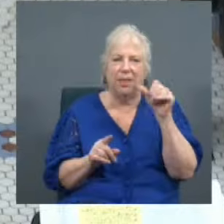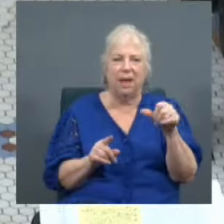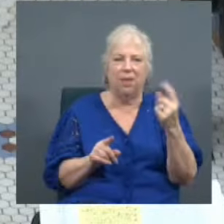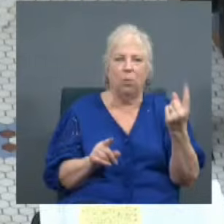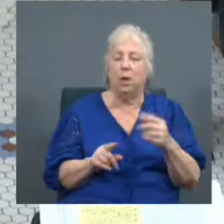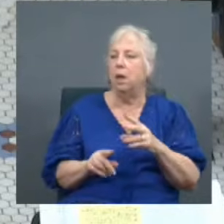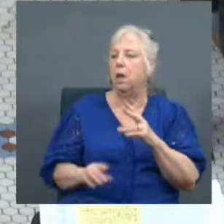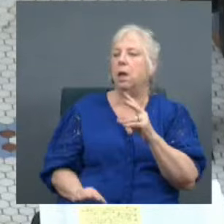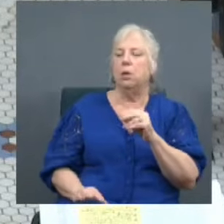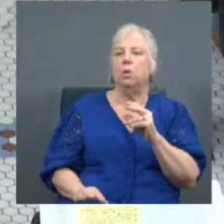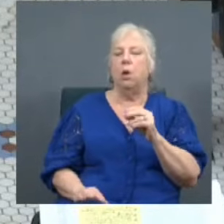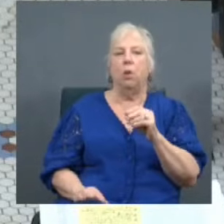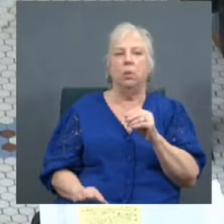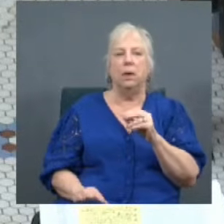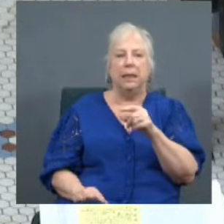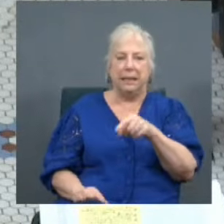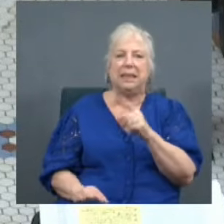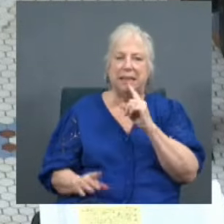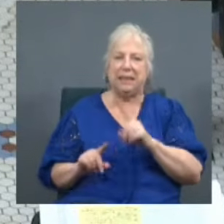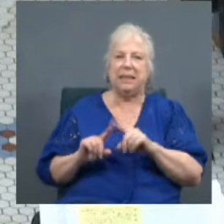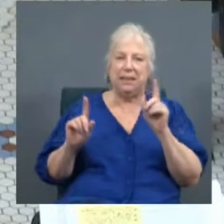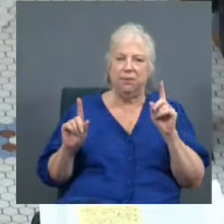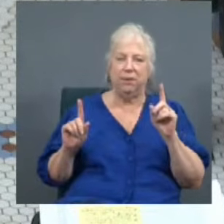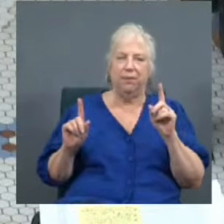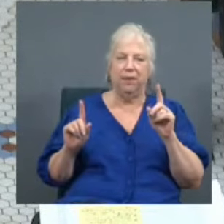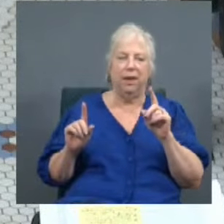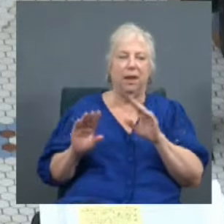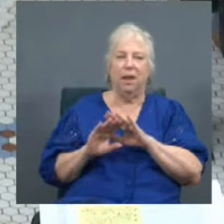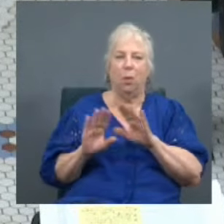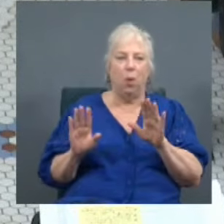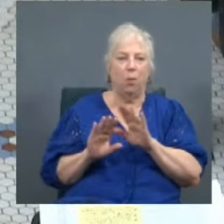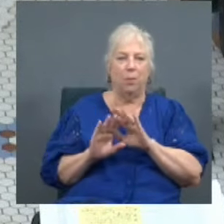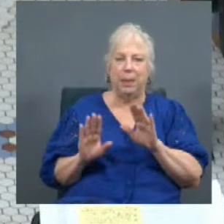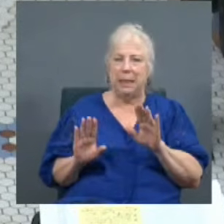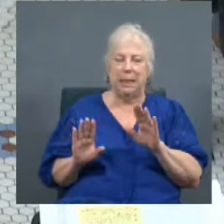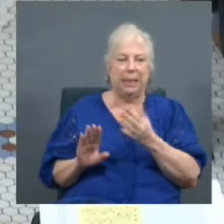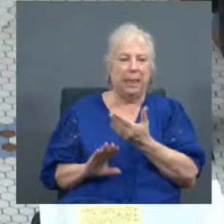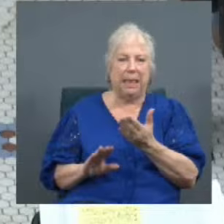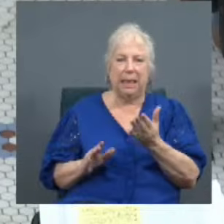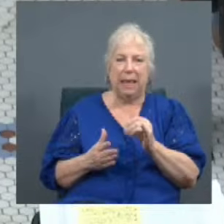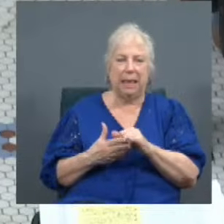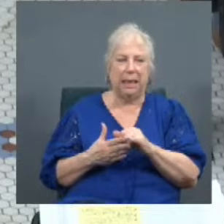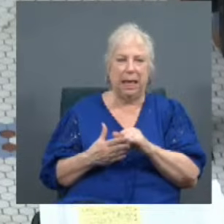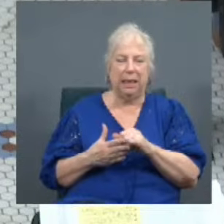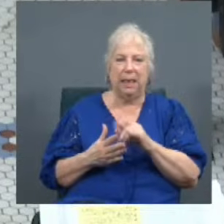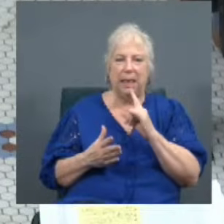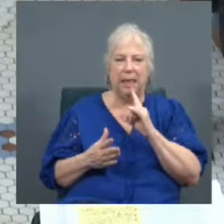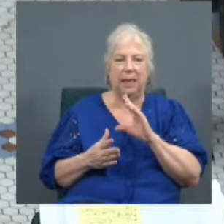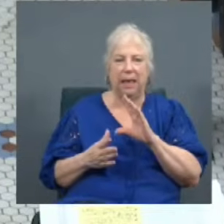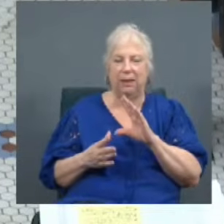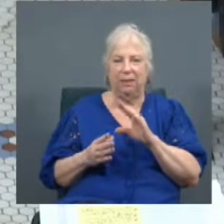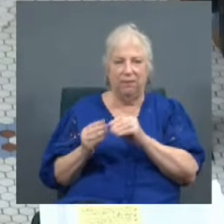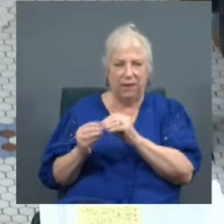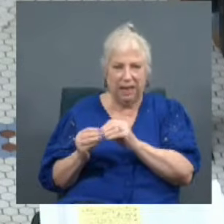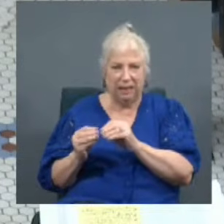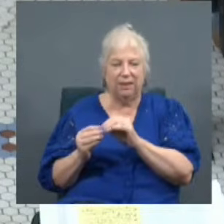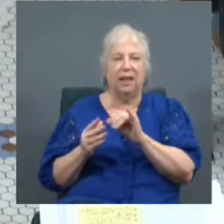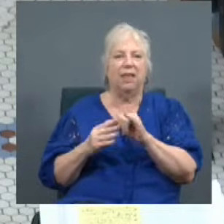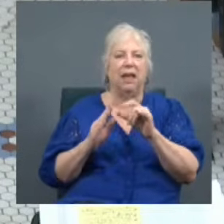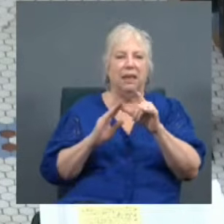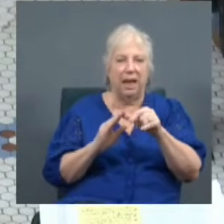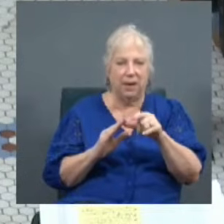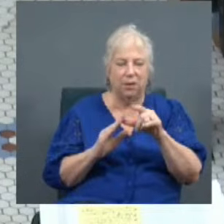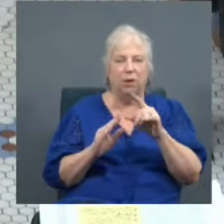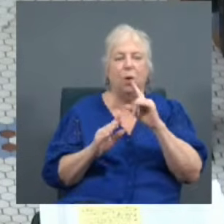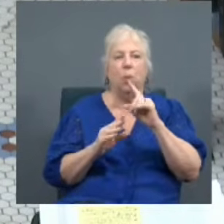there won't be any, this is different. So there won't be anything that gets installed in this project that gets removed through the